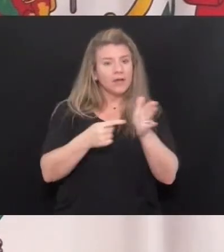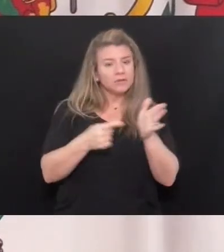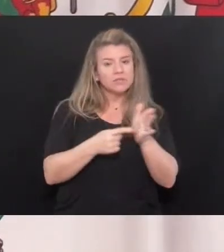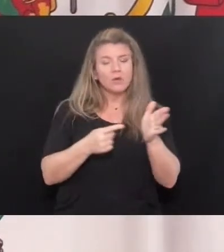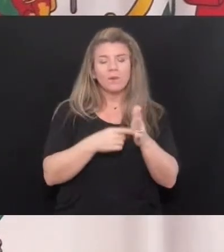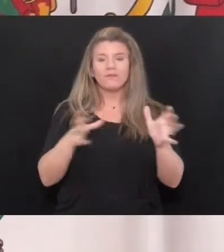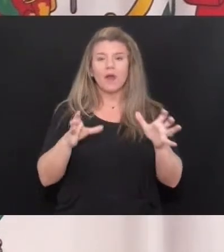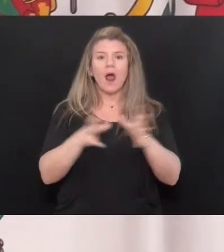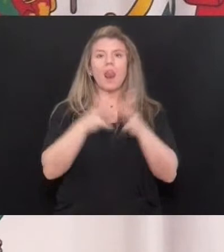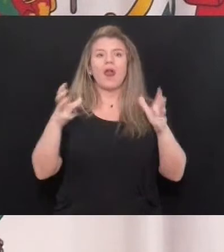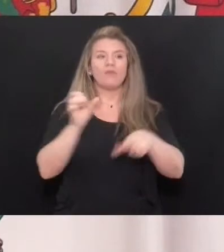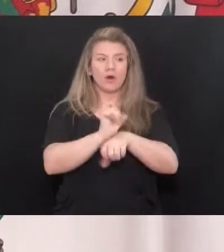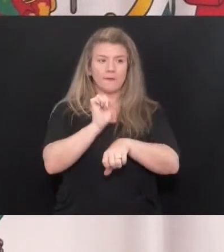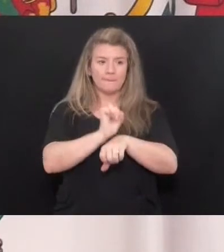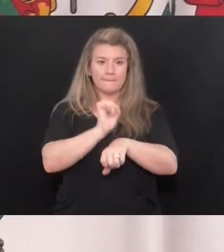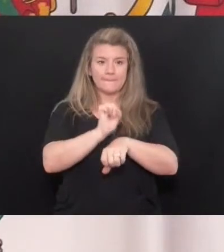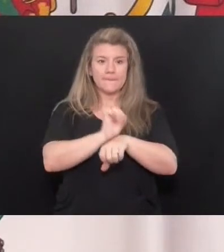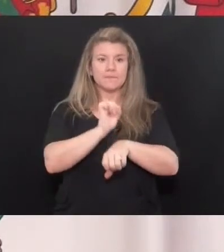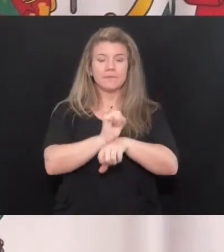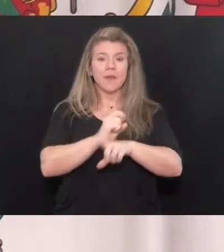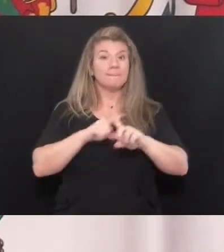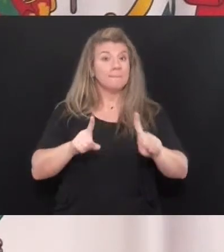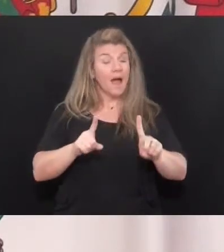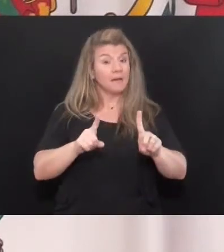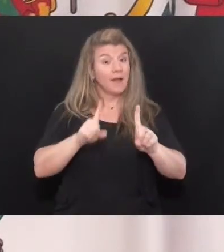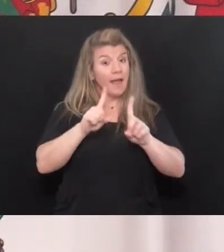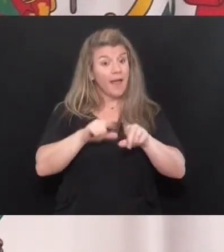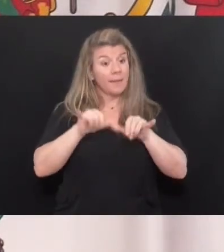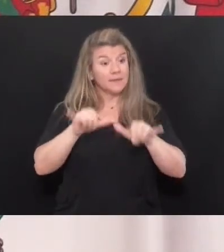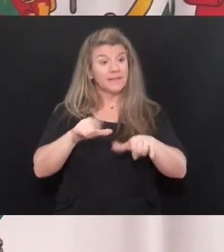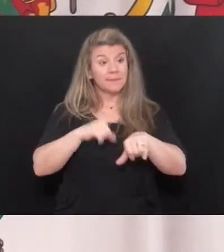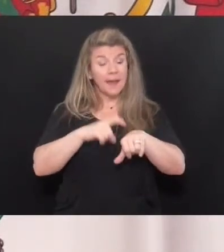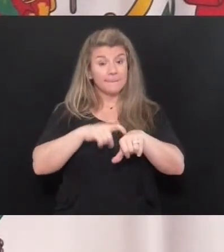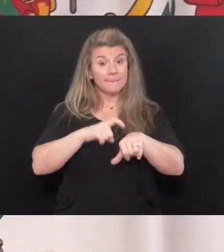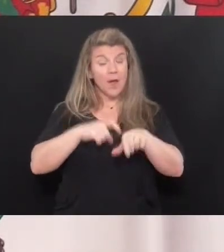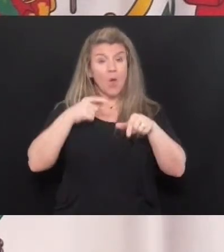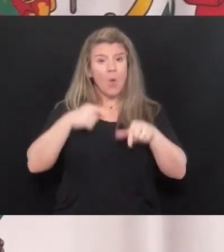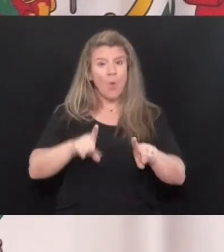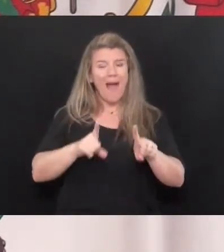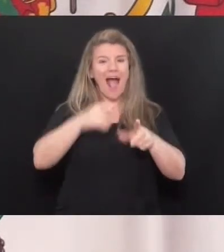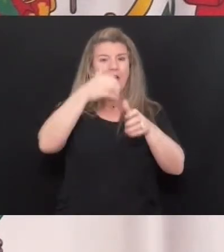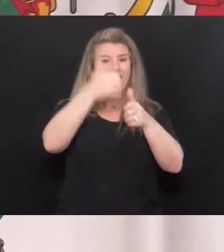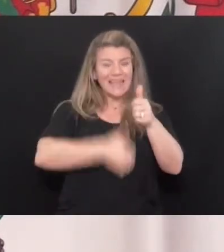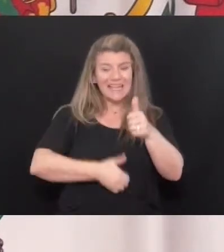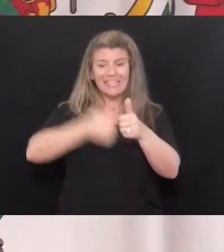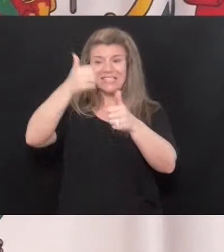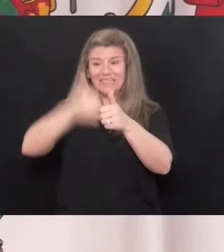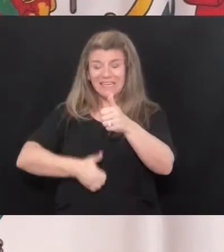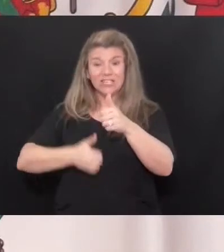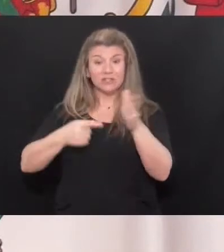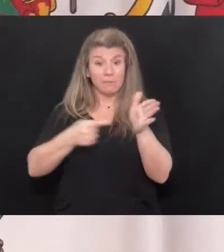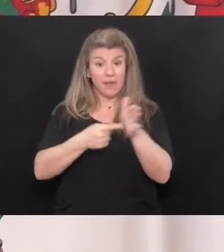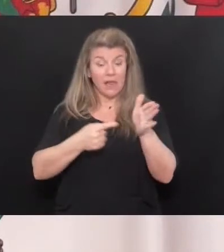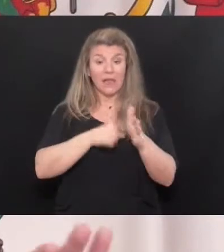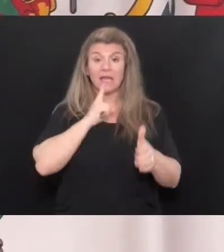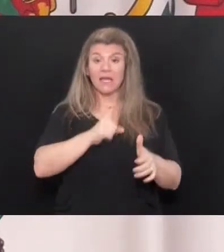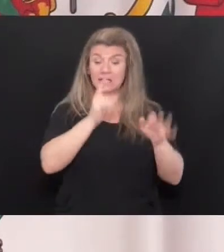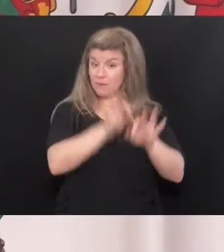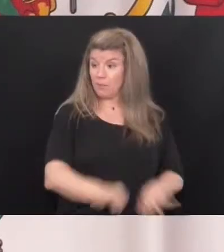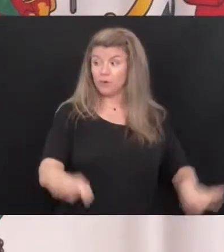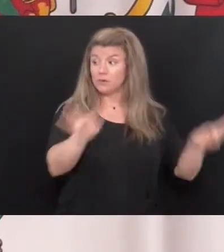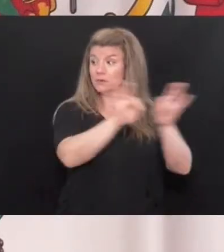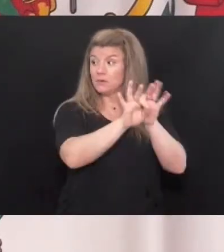of work, but at the same time, while each and every bill is important, and I get